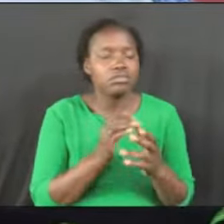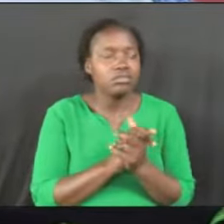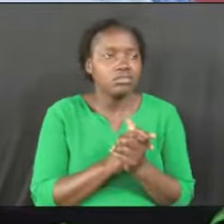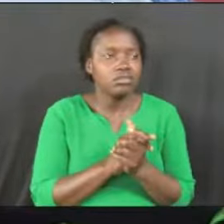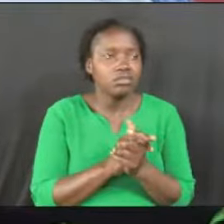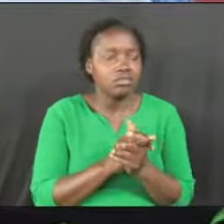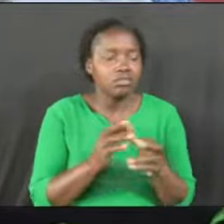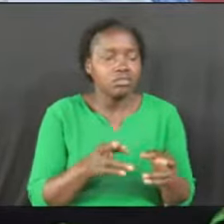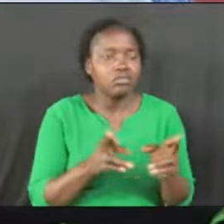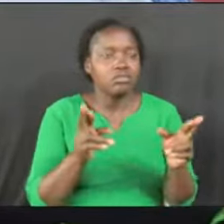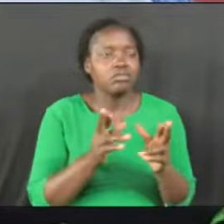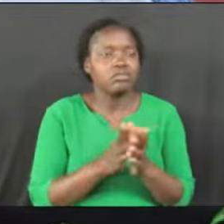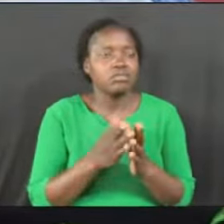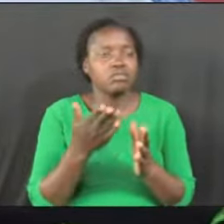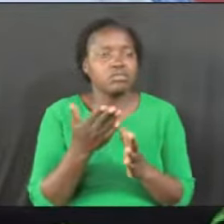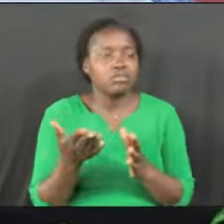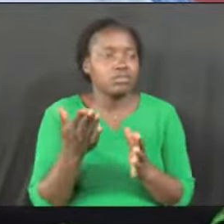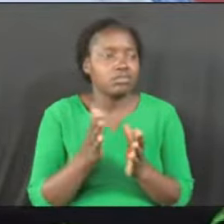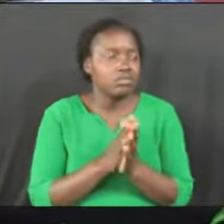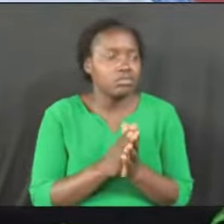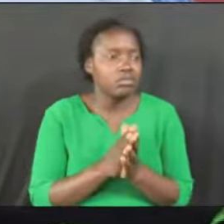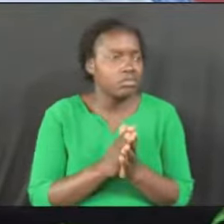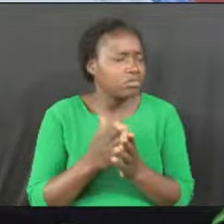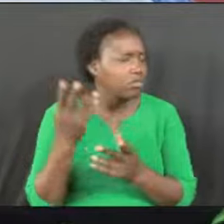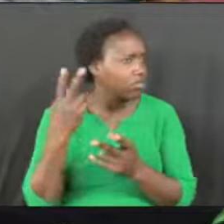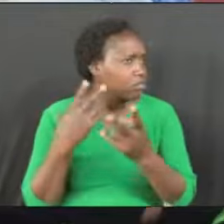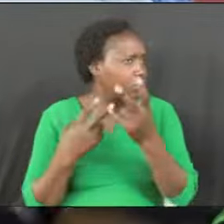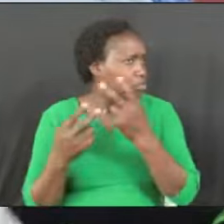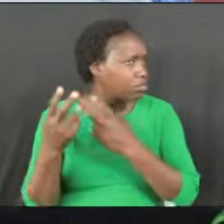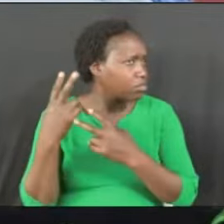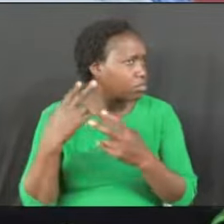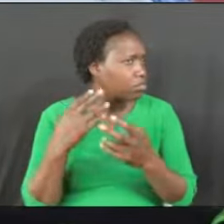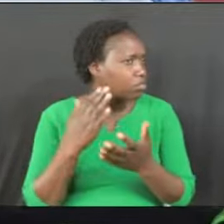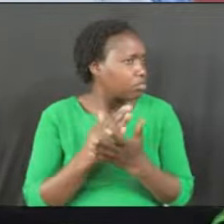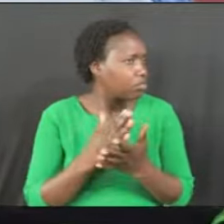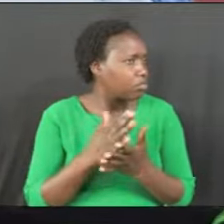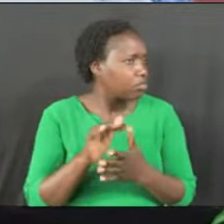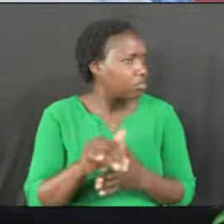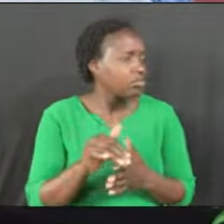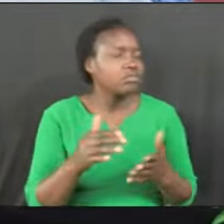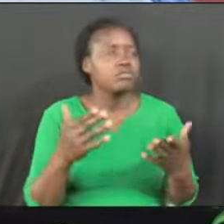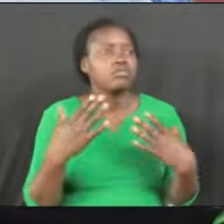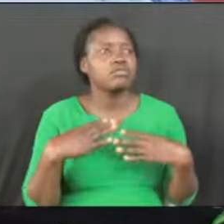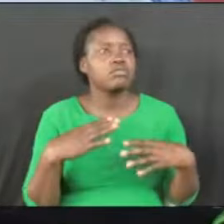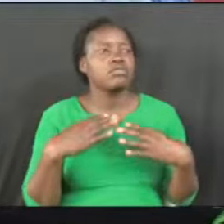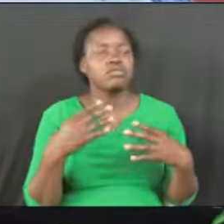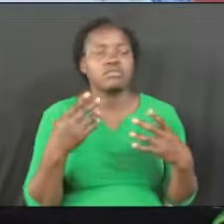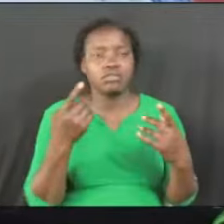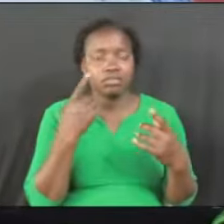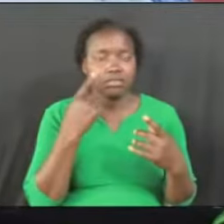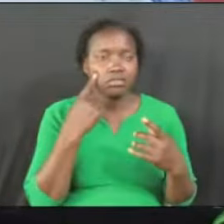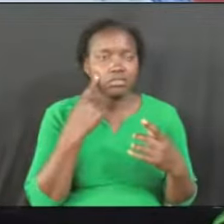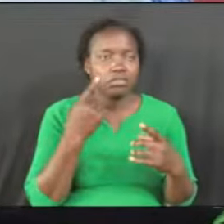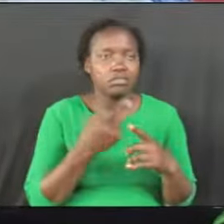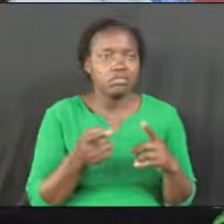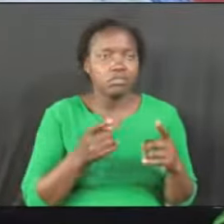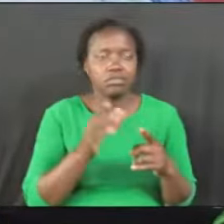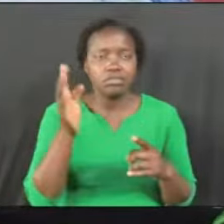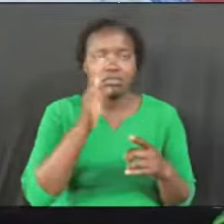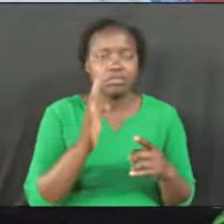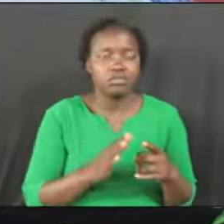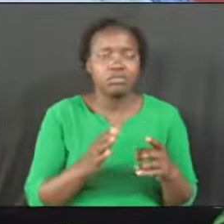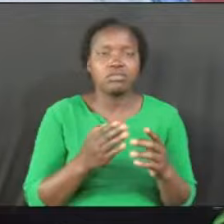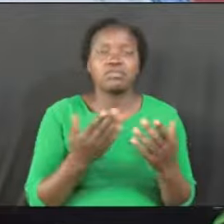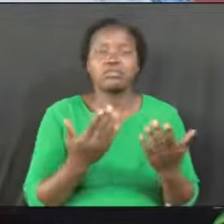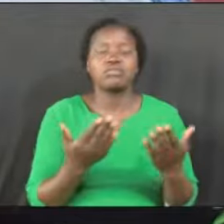and there was this glistening effect that people saw that they had never seen